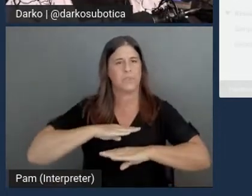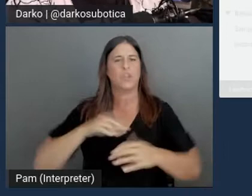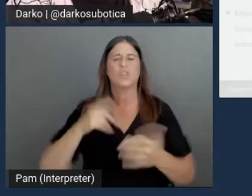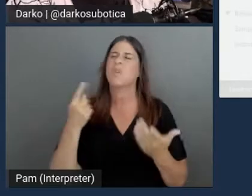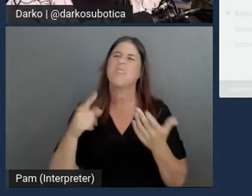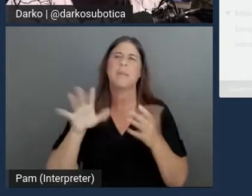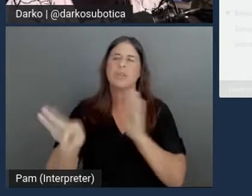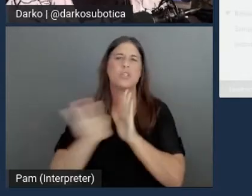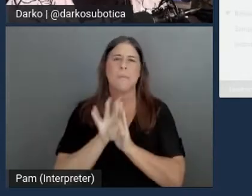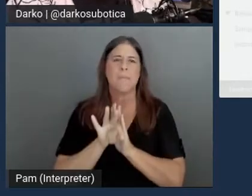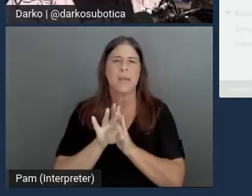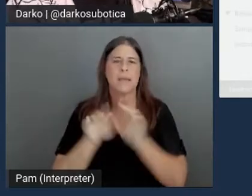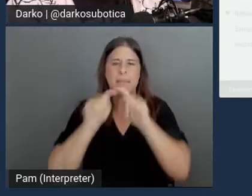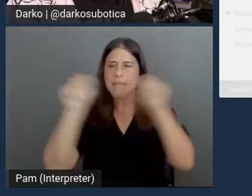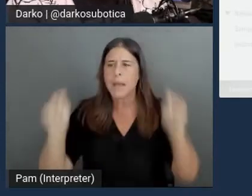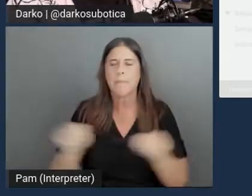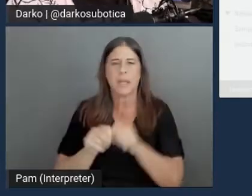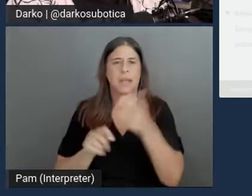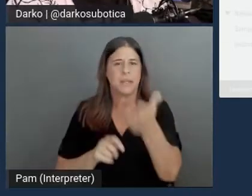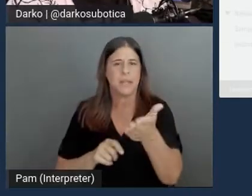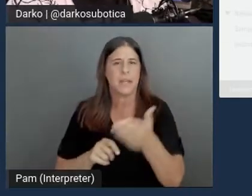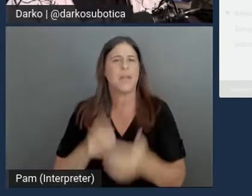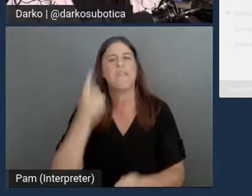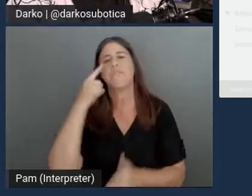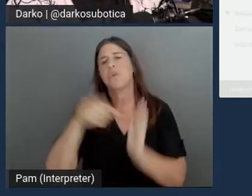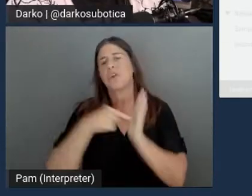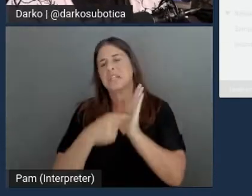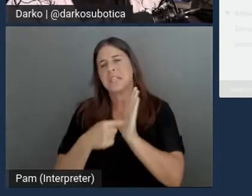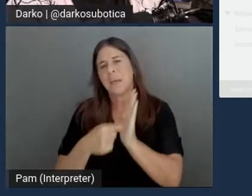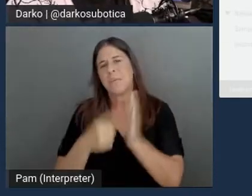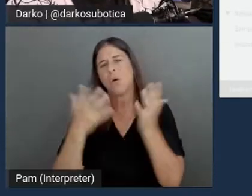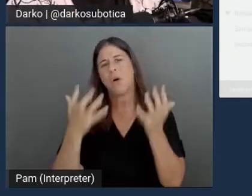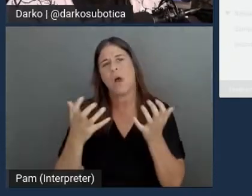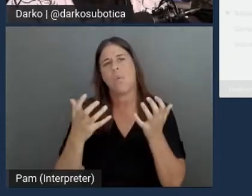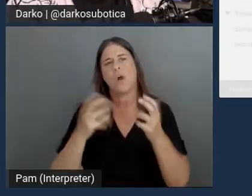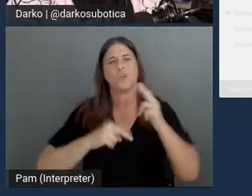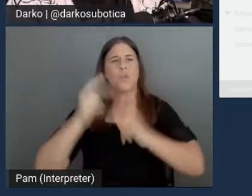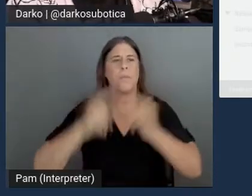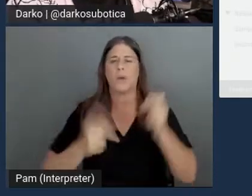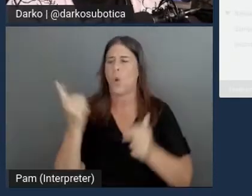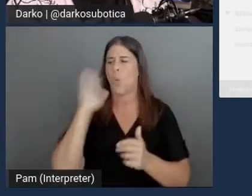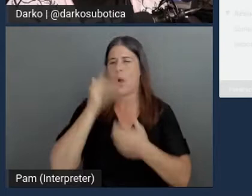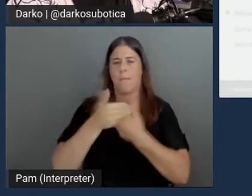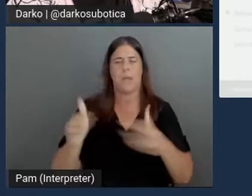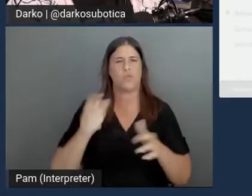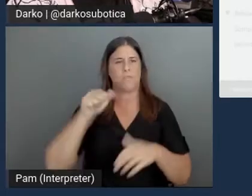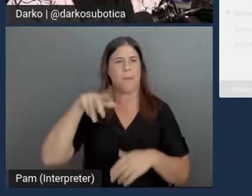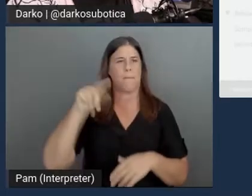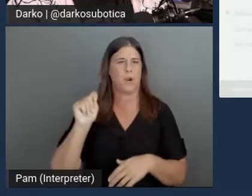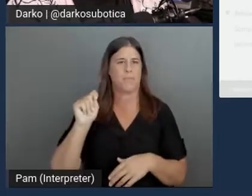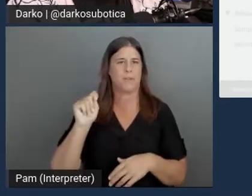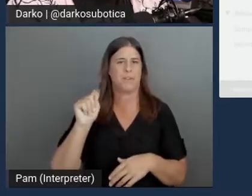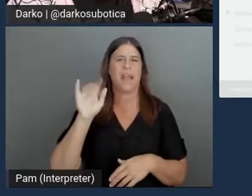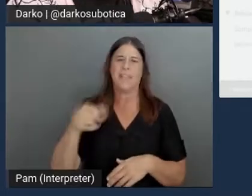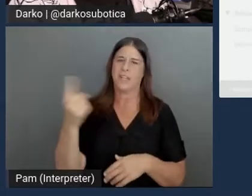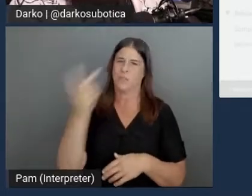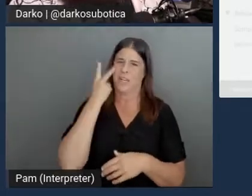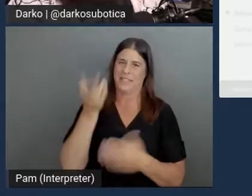a template and say, for example, I want to build a one-bedroom apartment. That's kind of the one that I stay